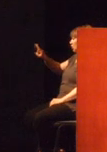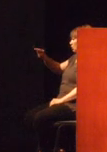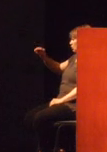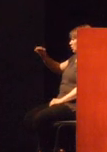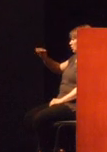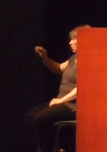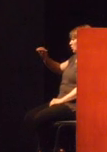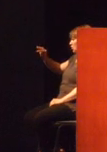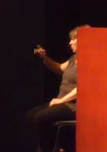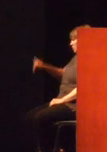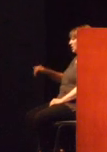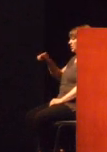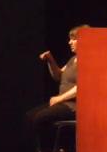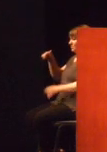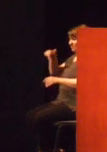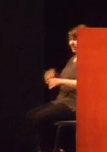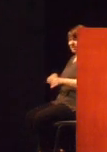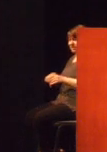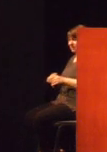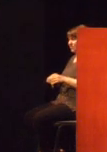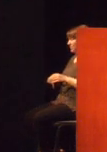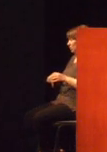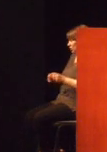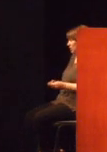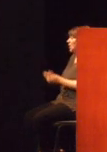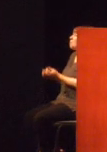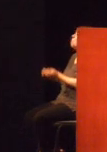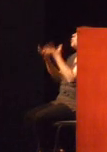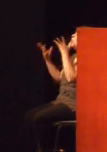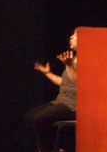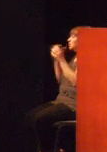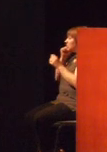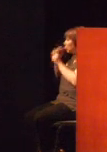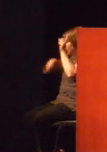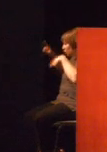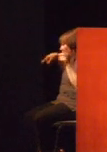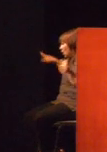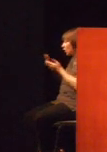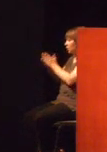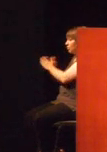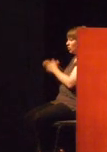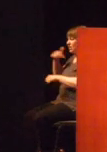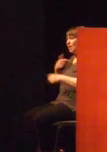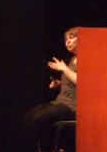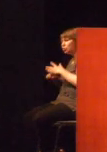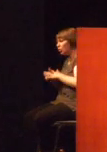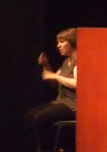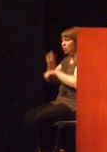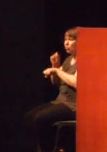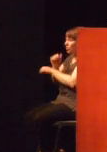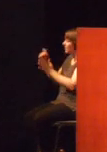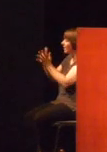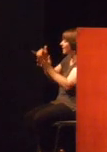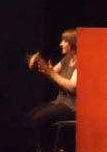I'm a healthy, active, contributing member of a multiracial community where I am showing up and working against racism in ways that are